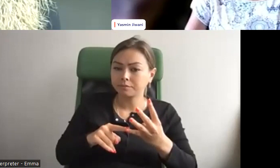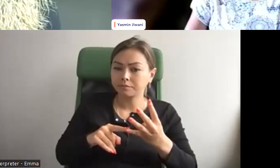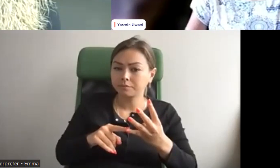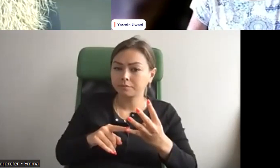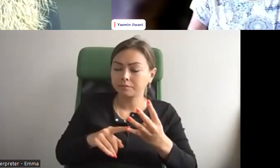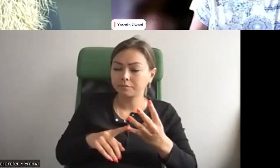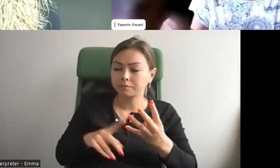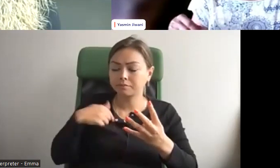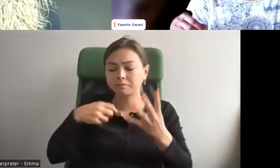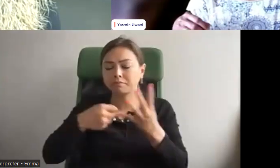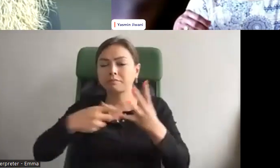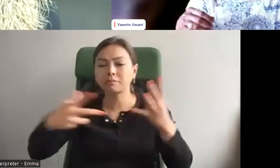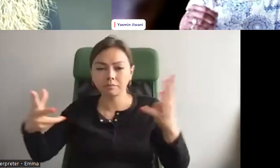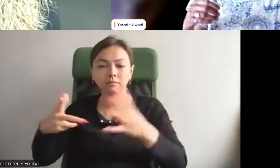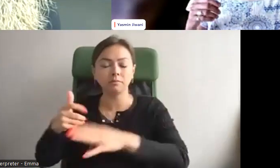elaborating on the victim blaming.